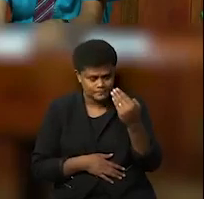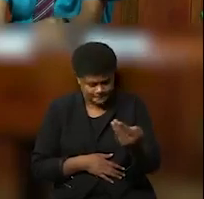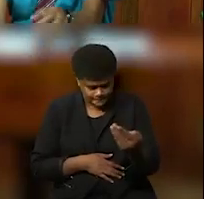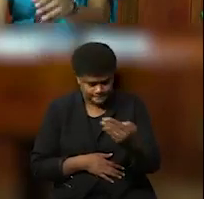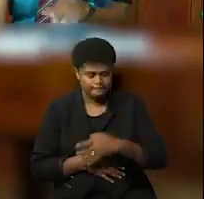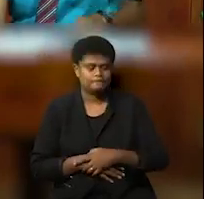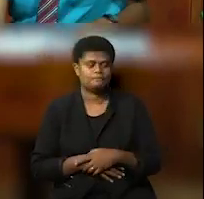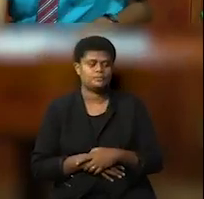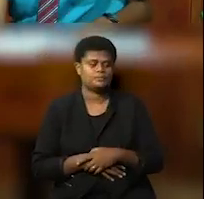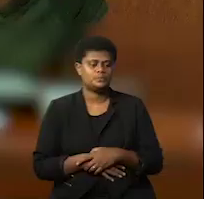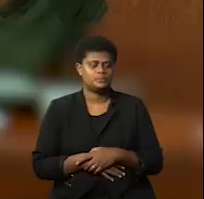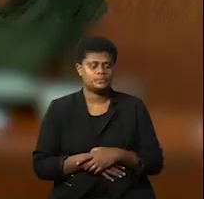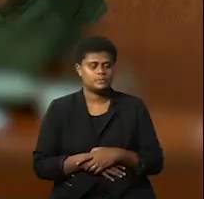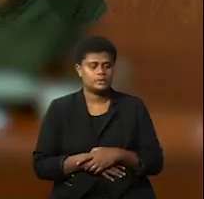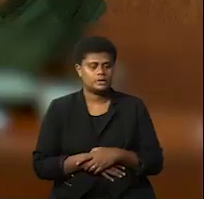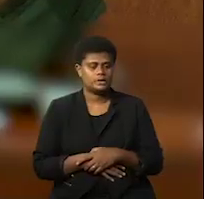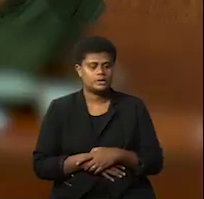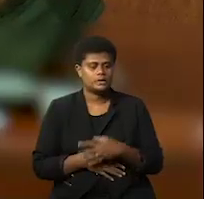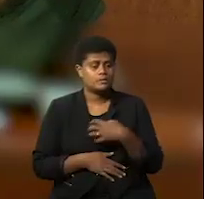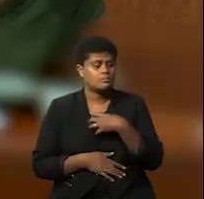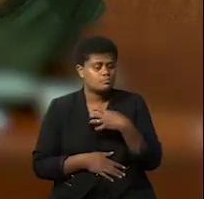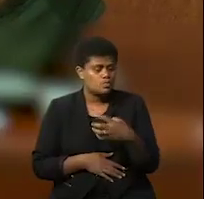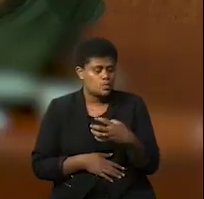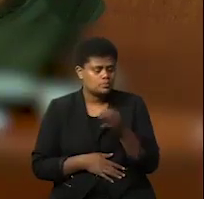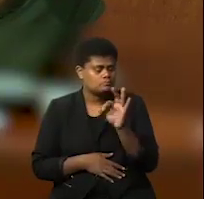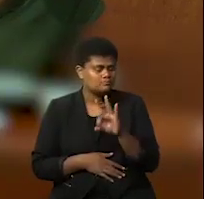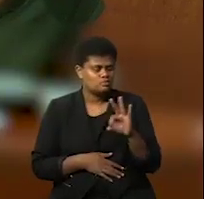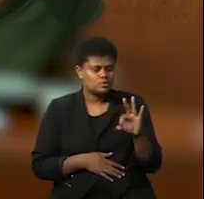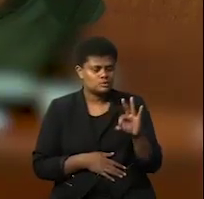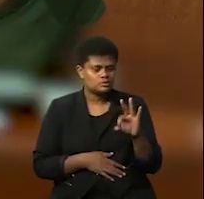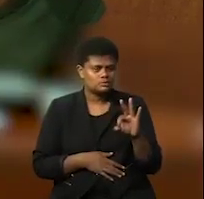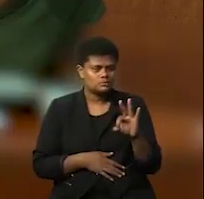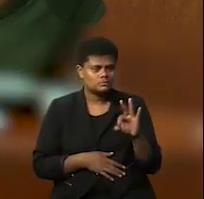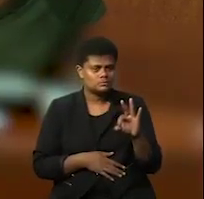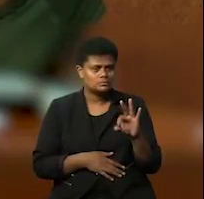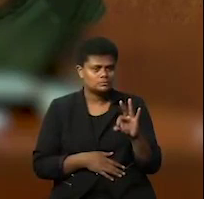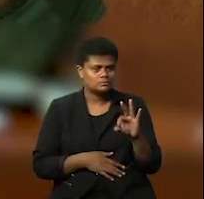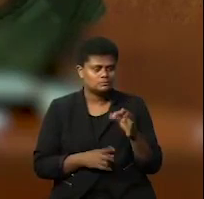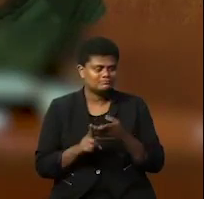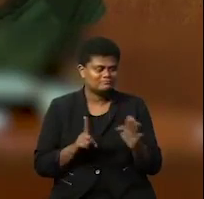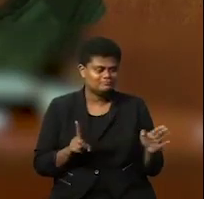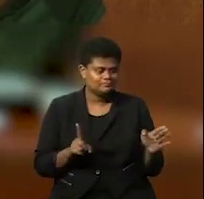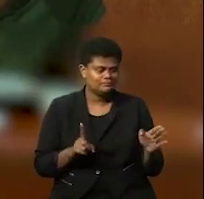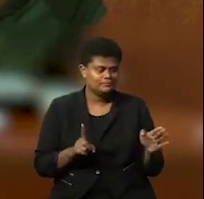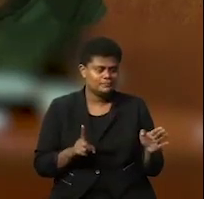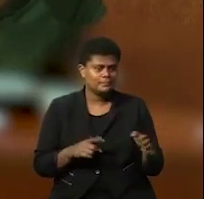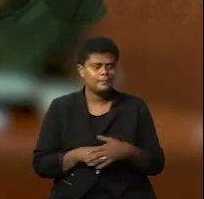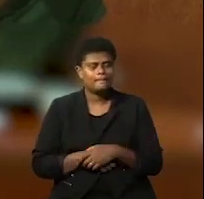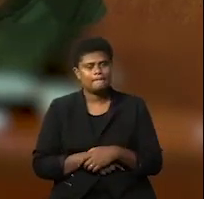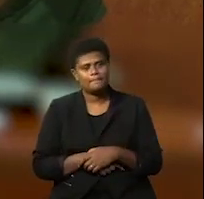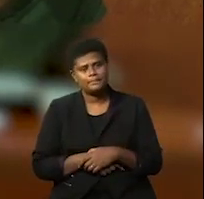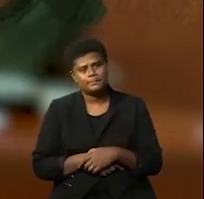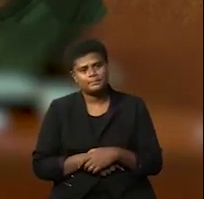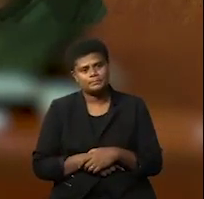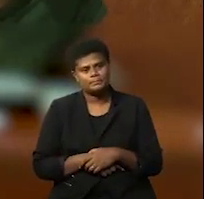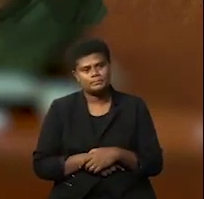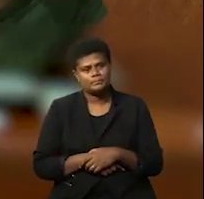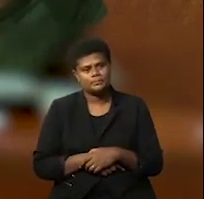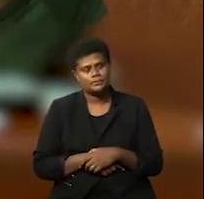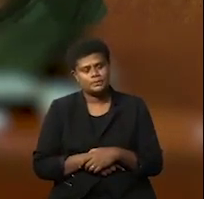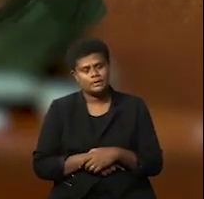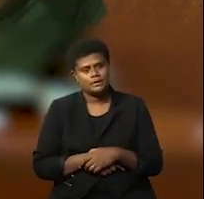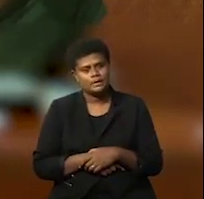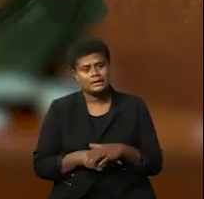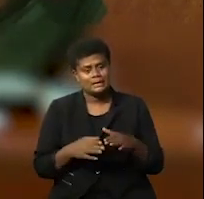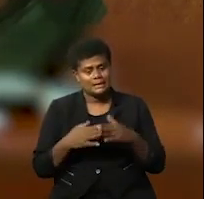not who refuse him that spake to the earth, much more shall we not escape, if we turn away from him that speaketh from heaven. Whose